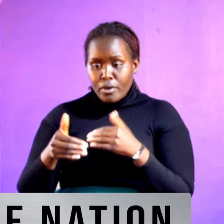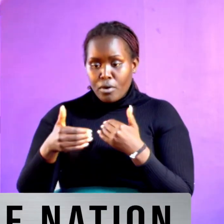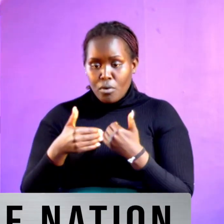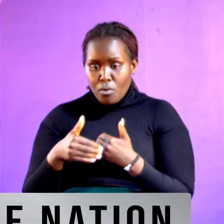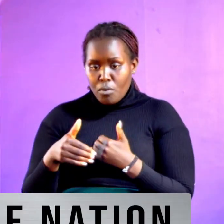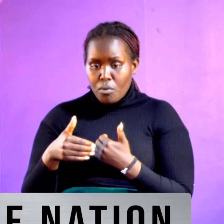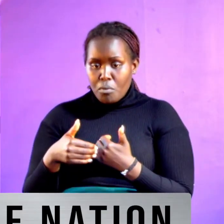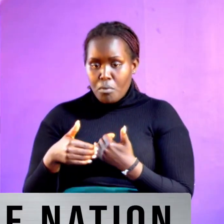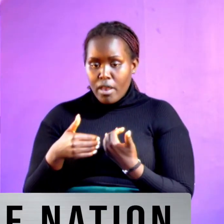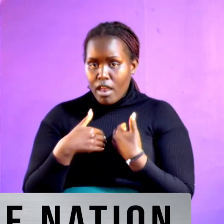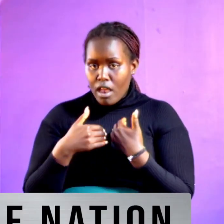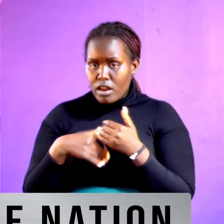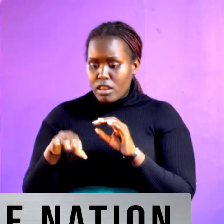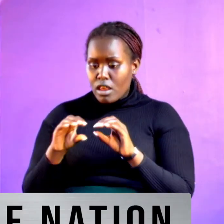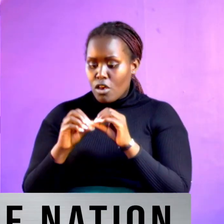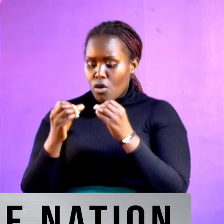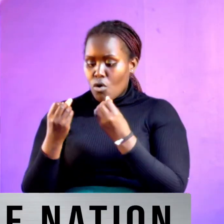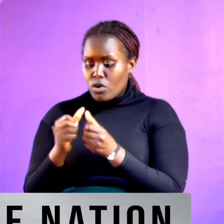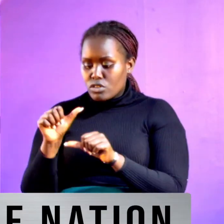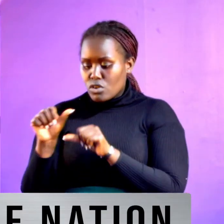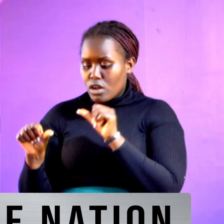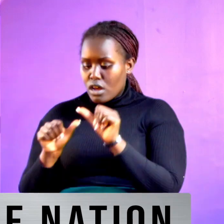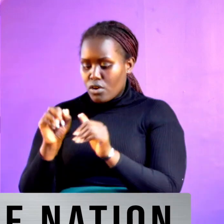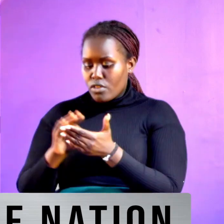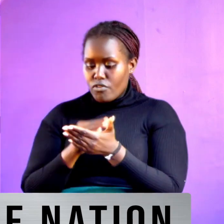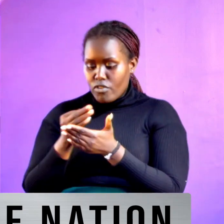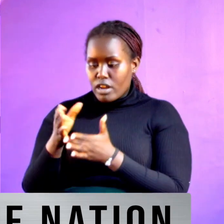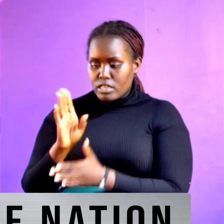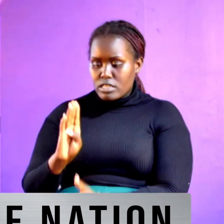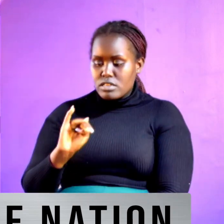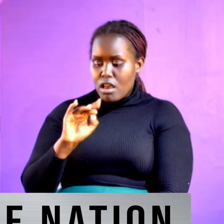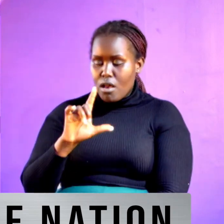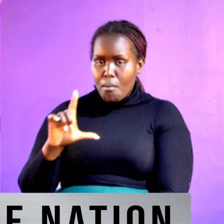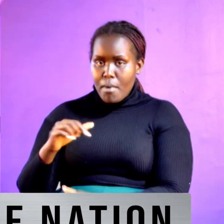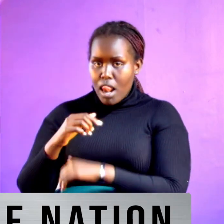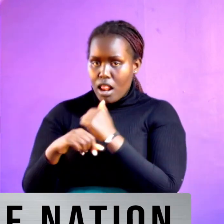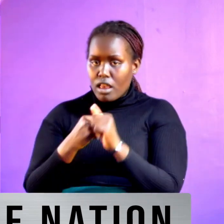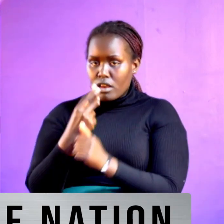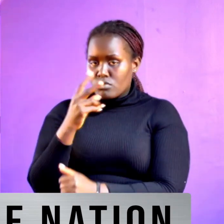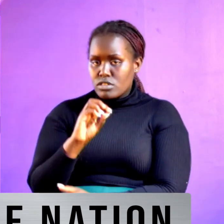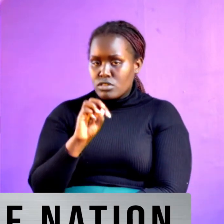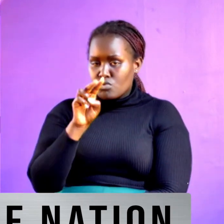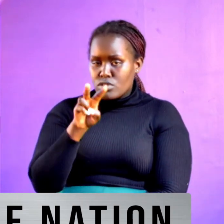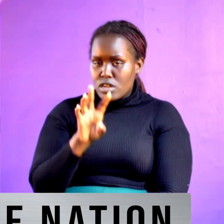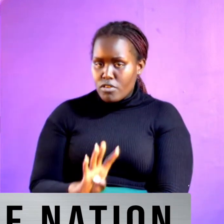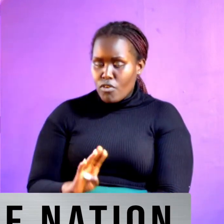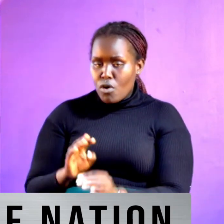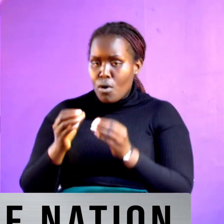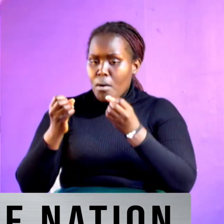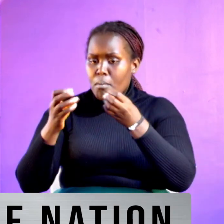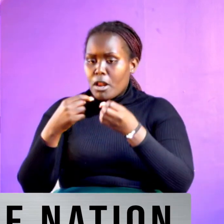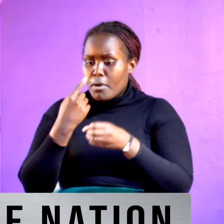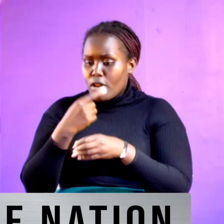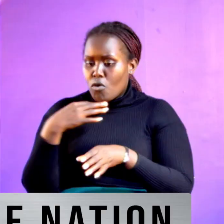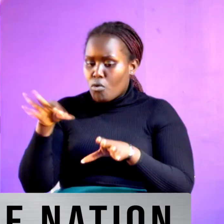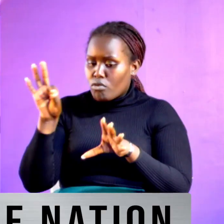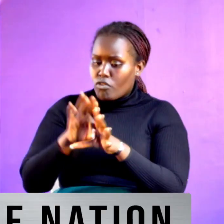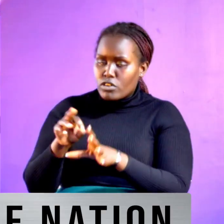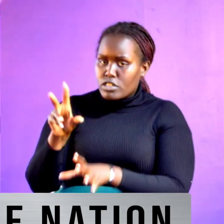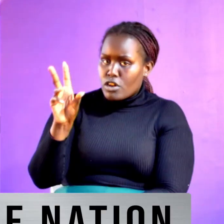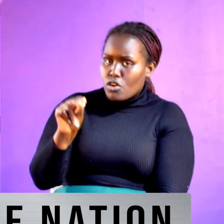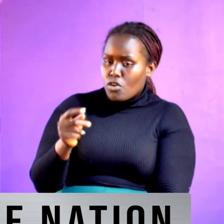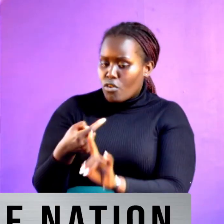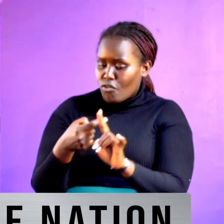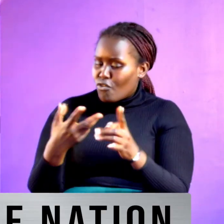the organization around the Finance Bill 2024, majority of those who voted no, came